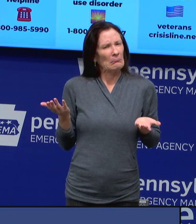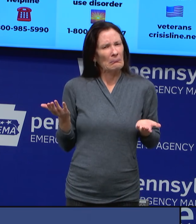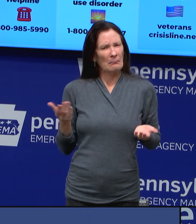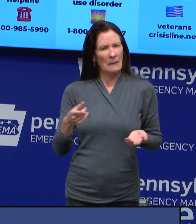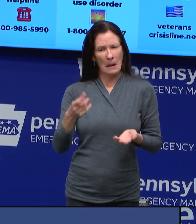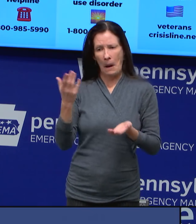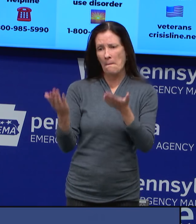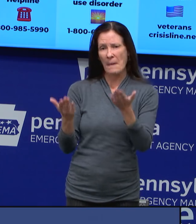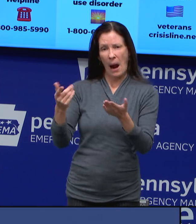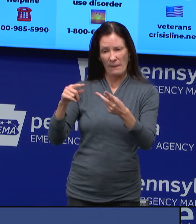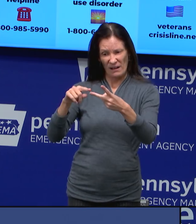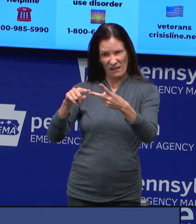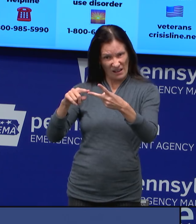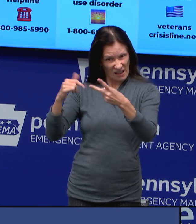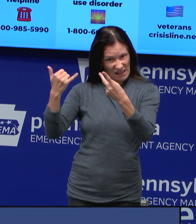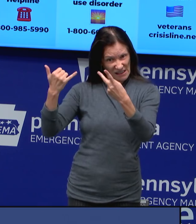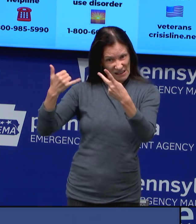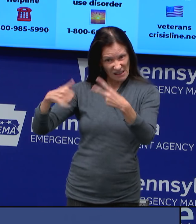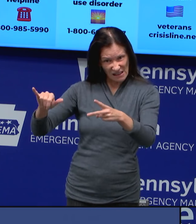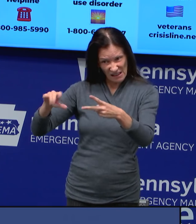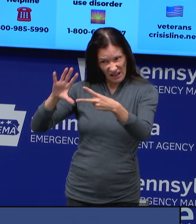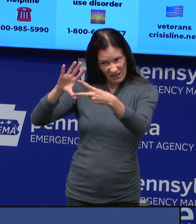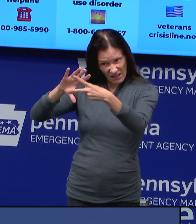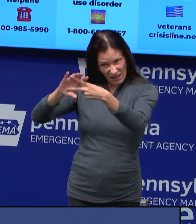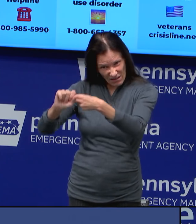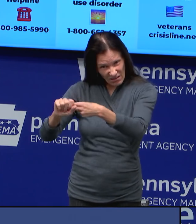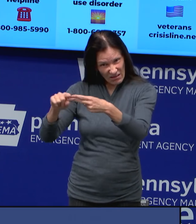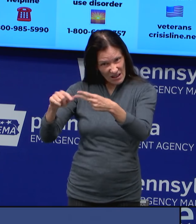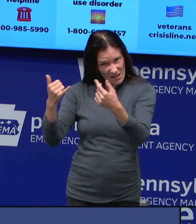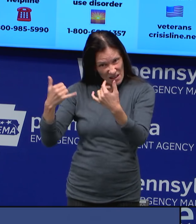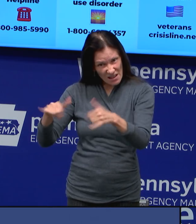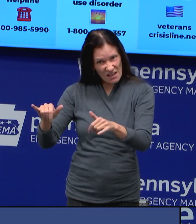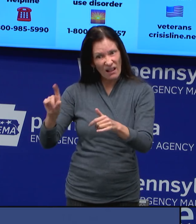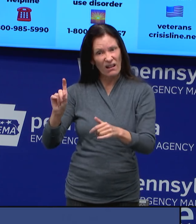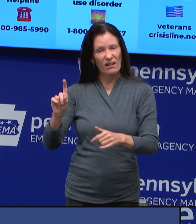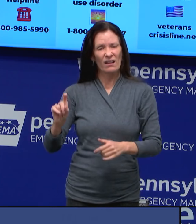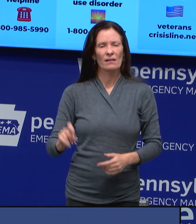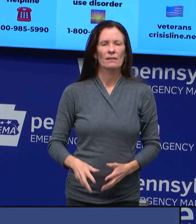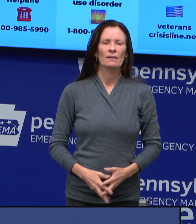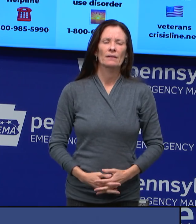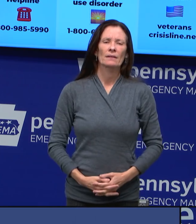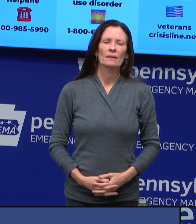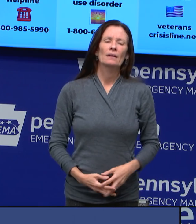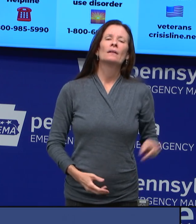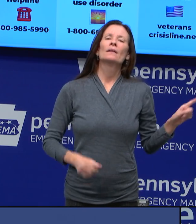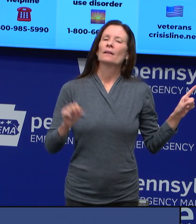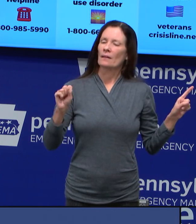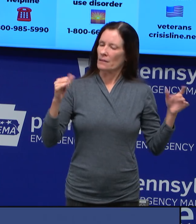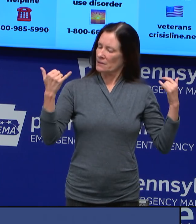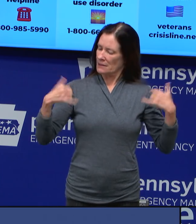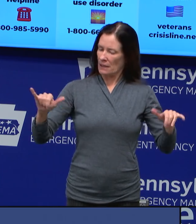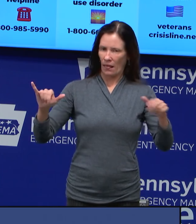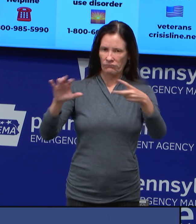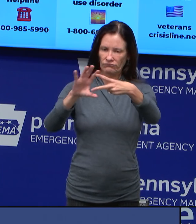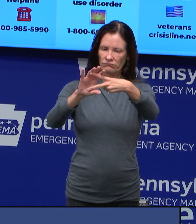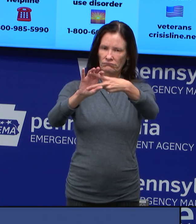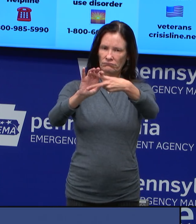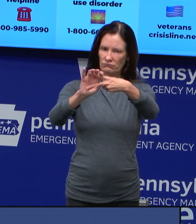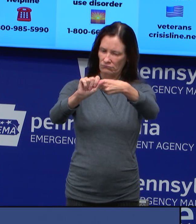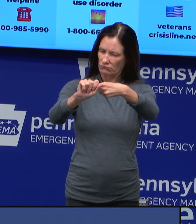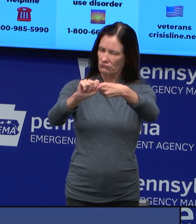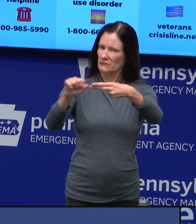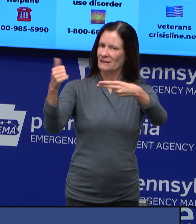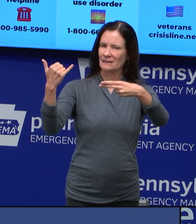It's approximately 1% of our total, so it's not a very large number. If that patient who is a probable